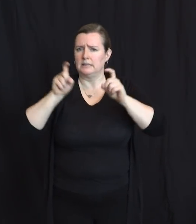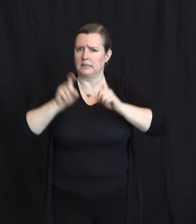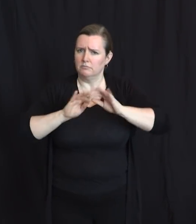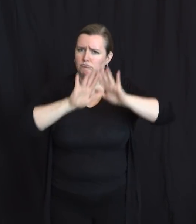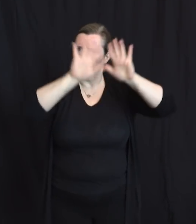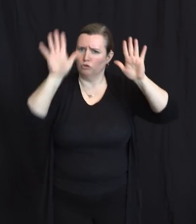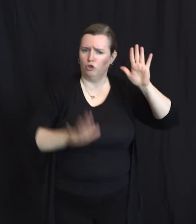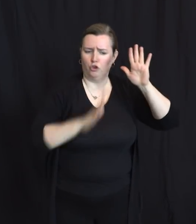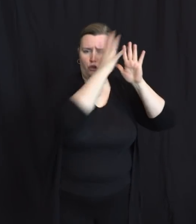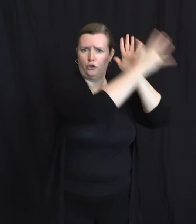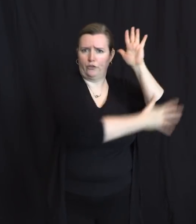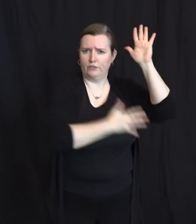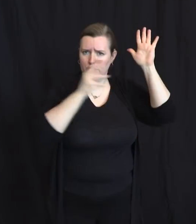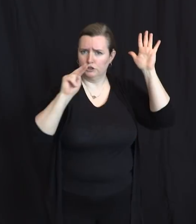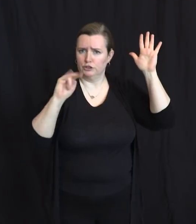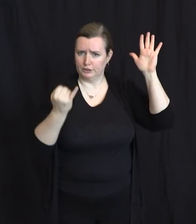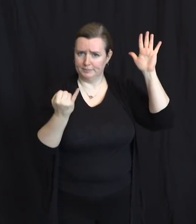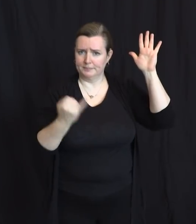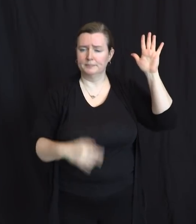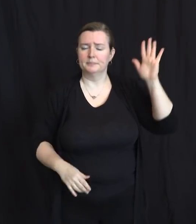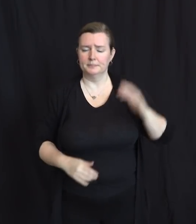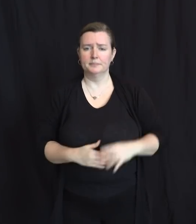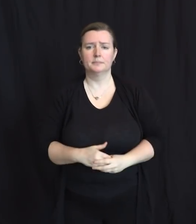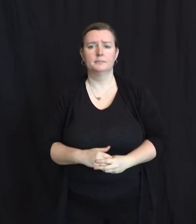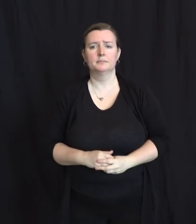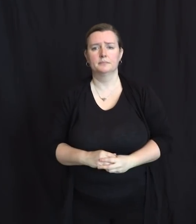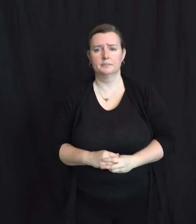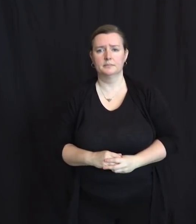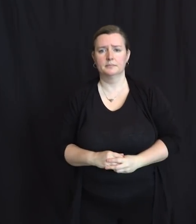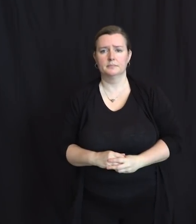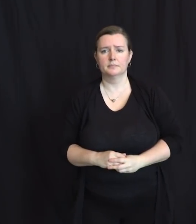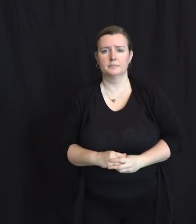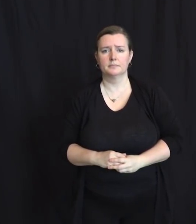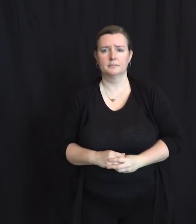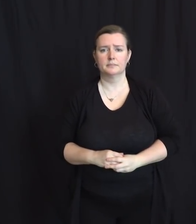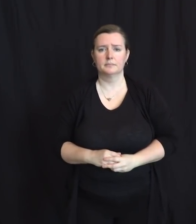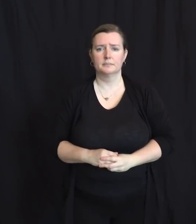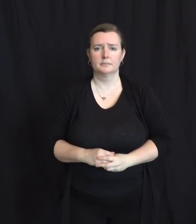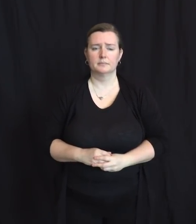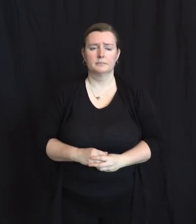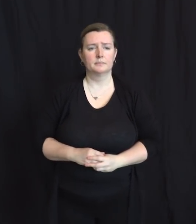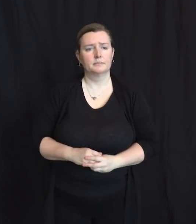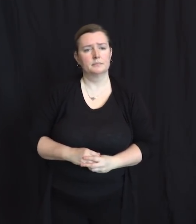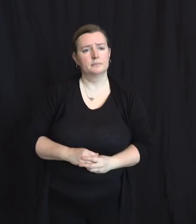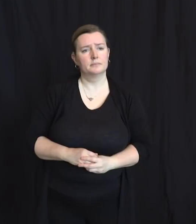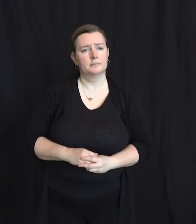all the expansion I'll talk about is in partnership with the state. The first